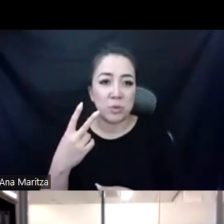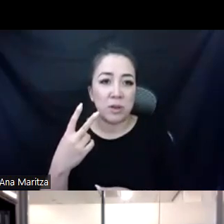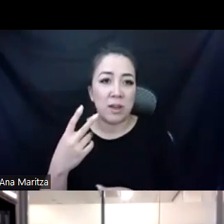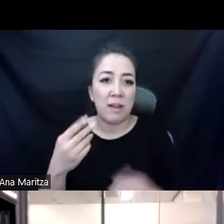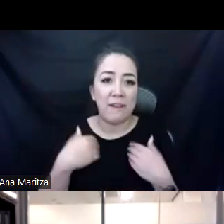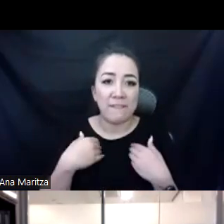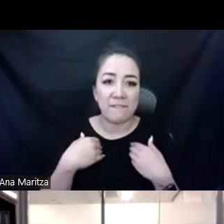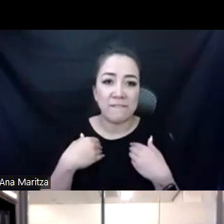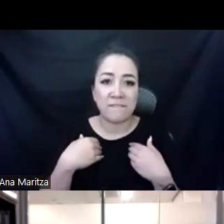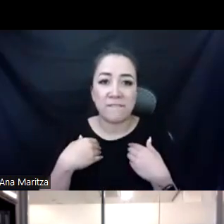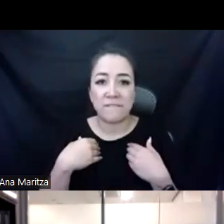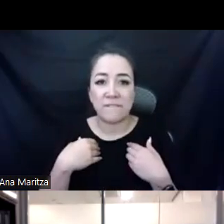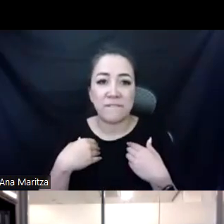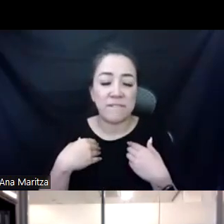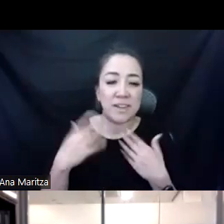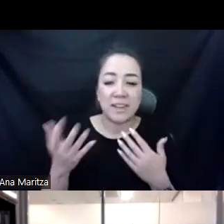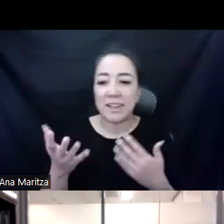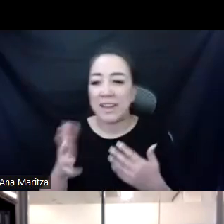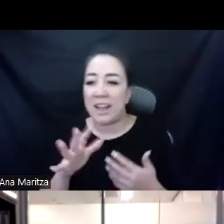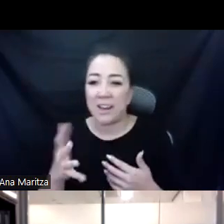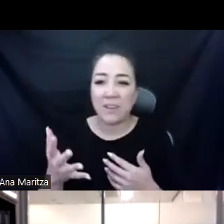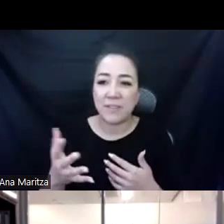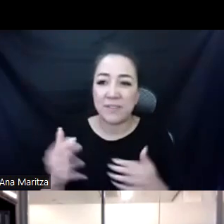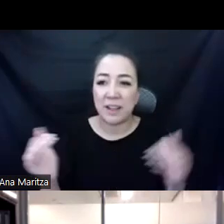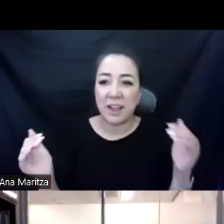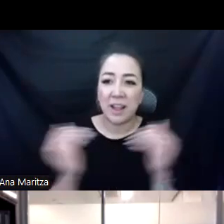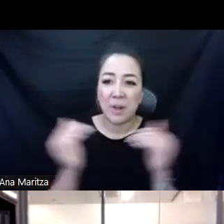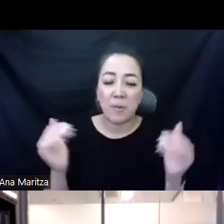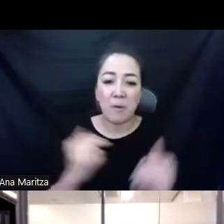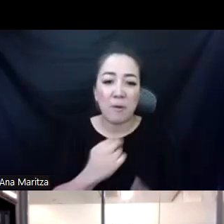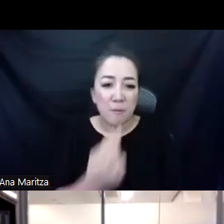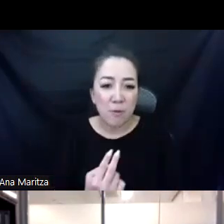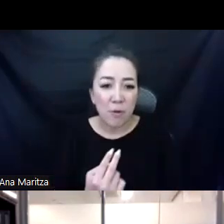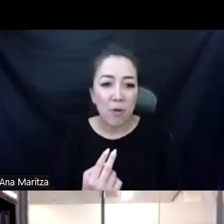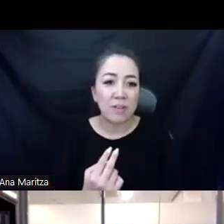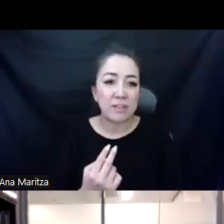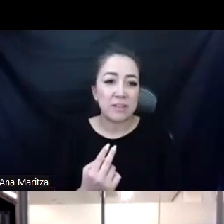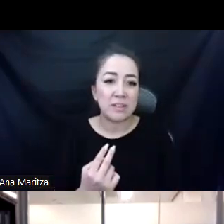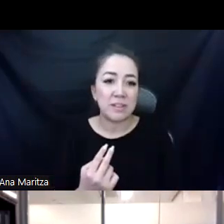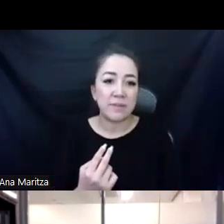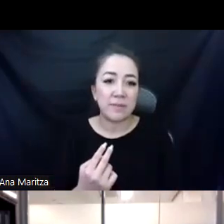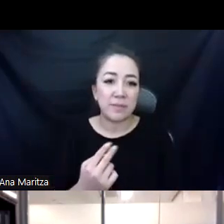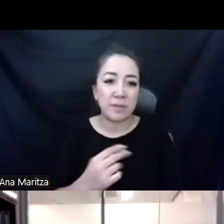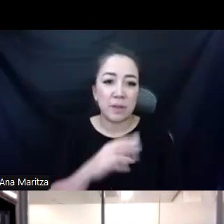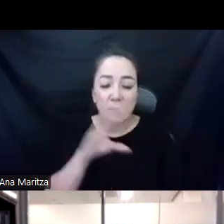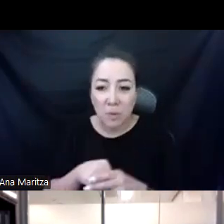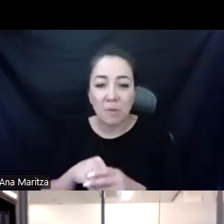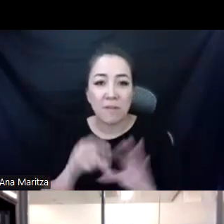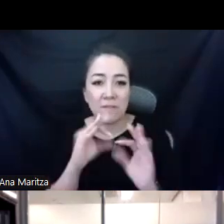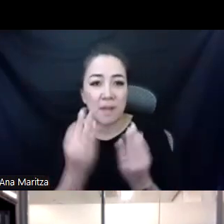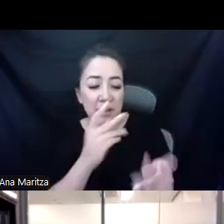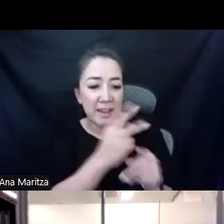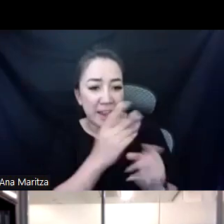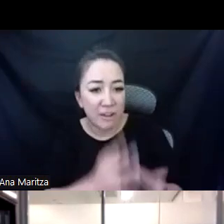have kind of, I think, equal voice are incorporating family caregiving,